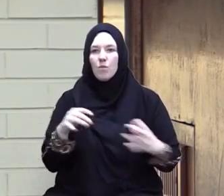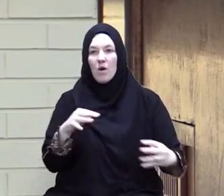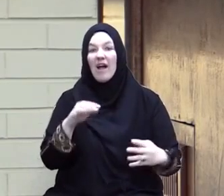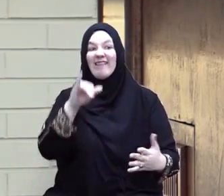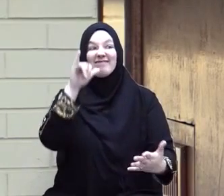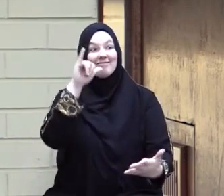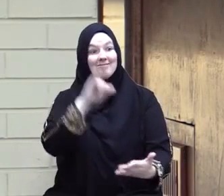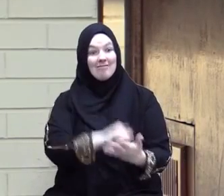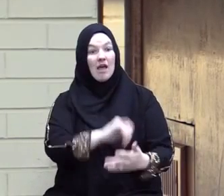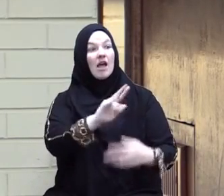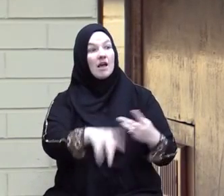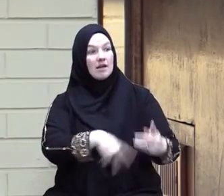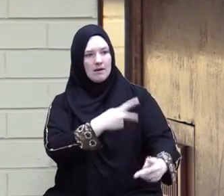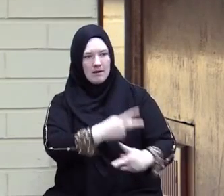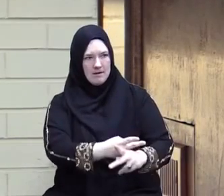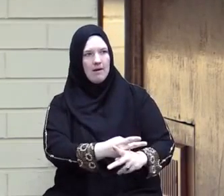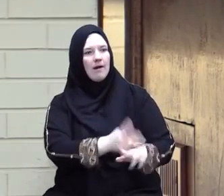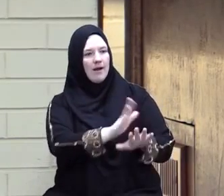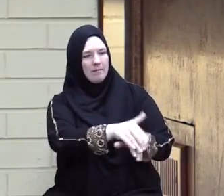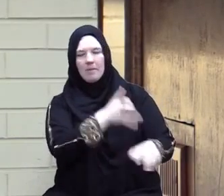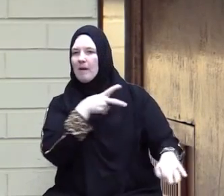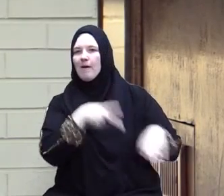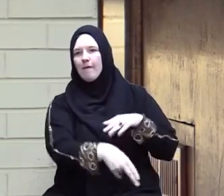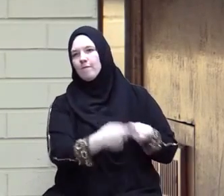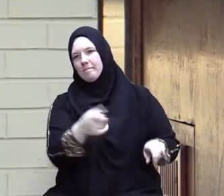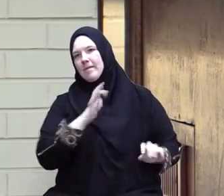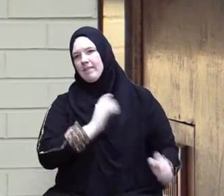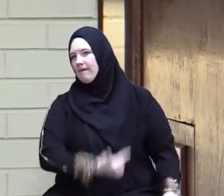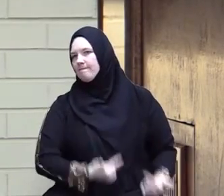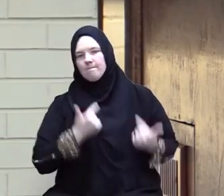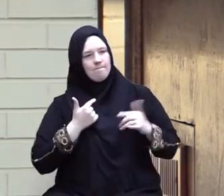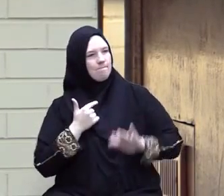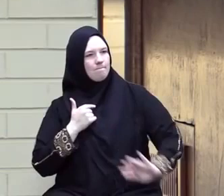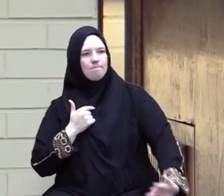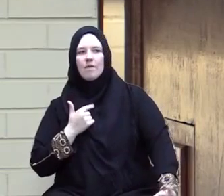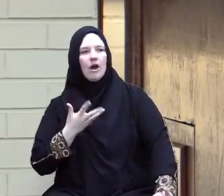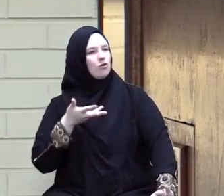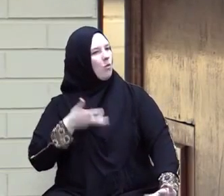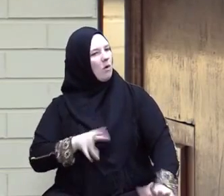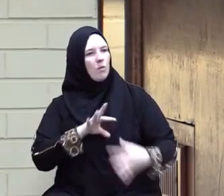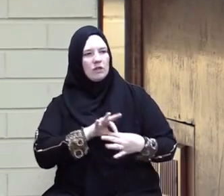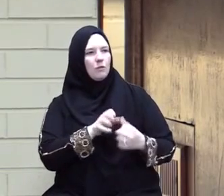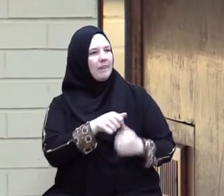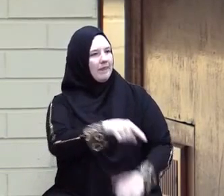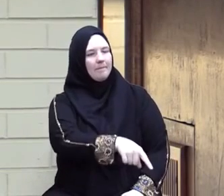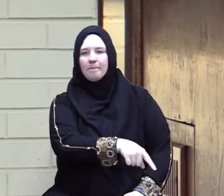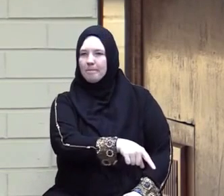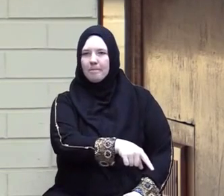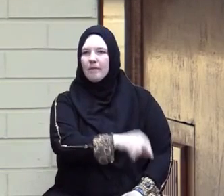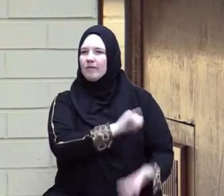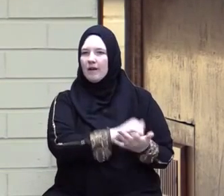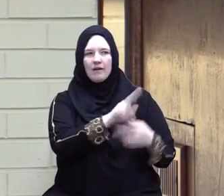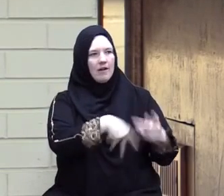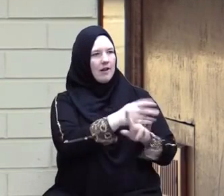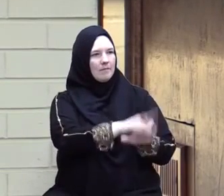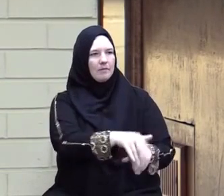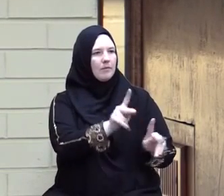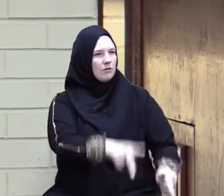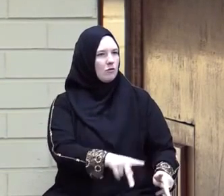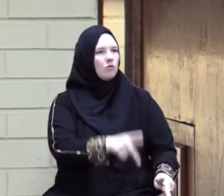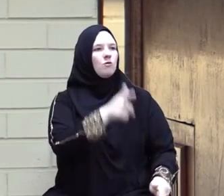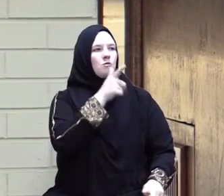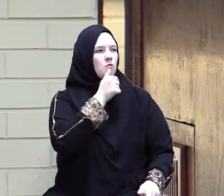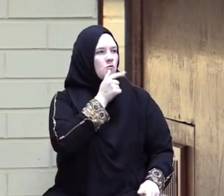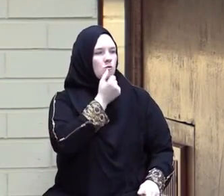this one is the one I want to cut out of my life. I don't want to have relationship with those hypocrites who